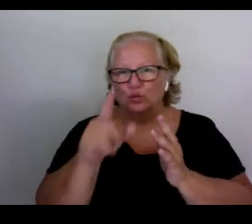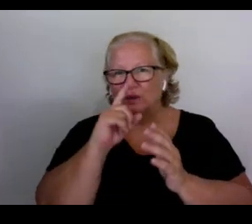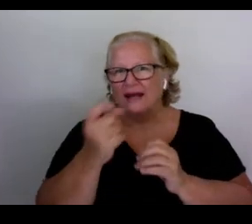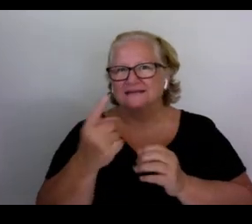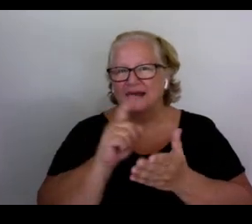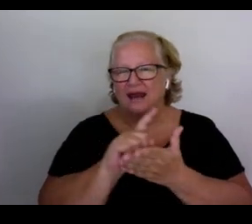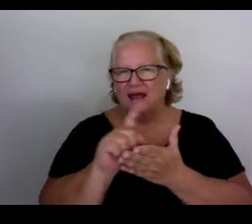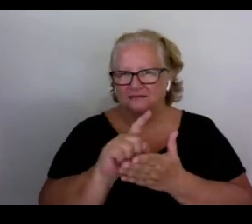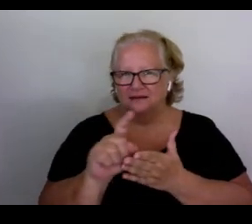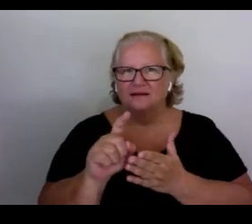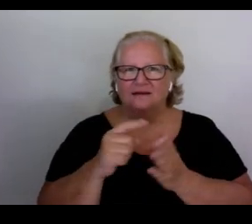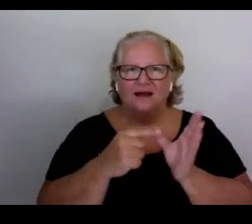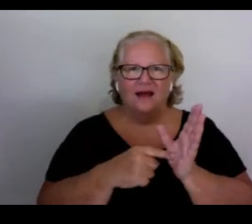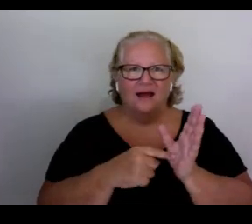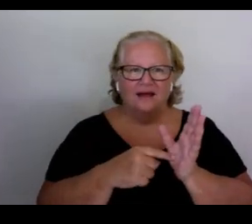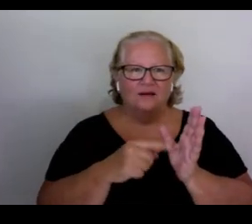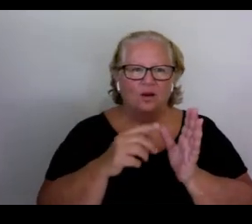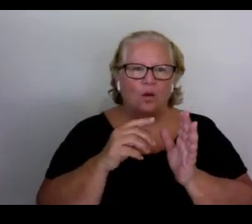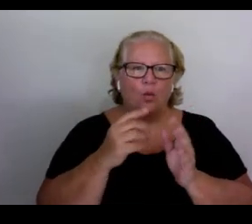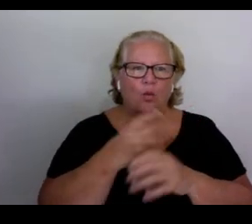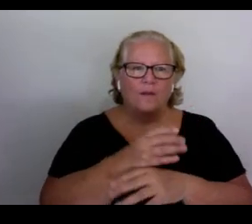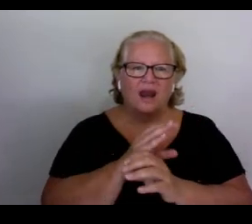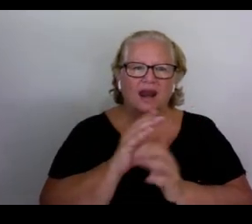us at